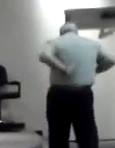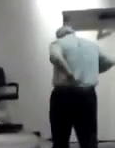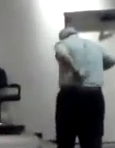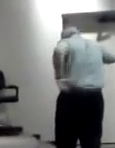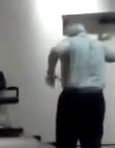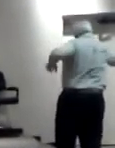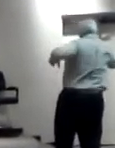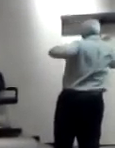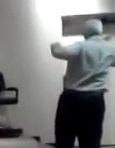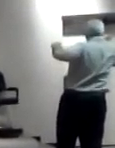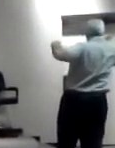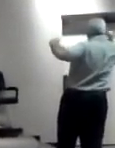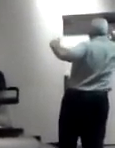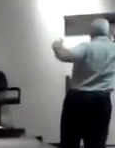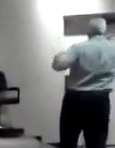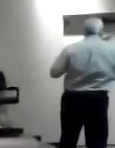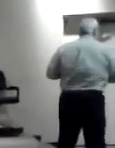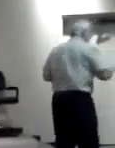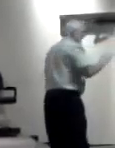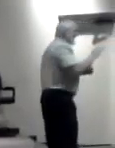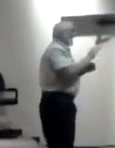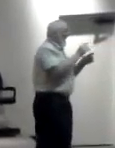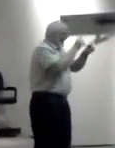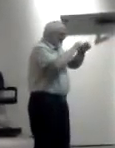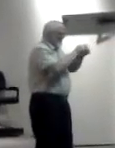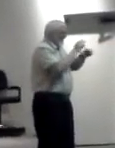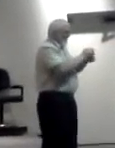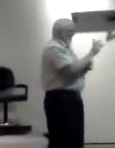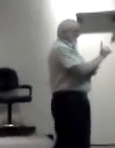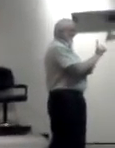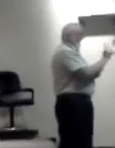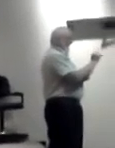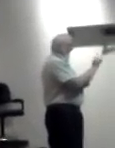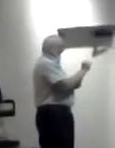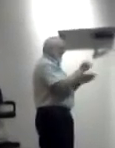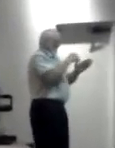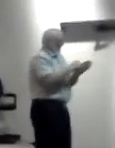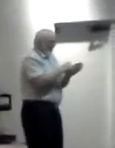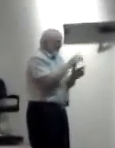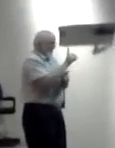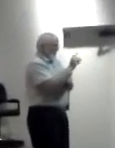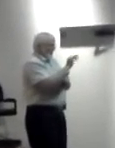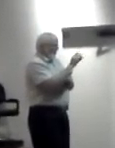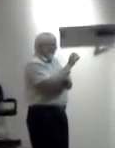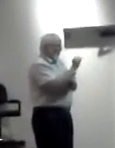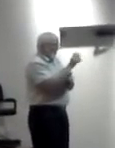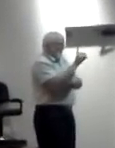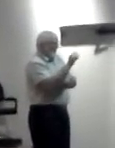Dad's against daughters dating. D-A-D-D. Says,